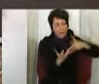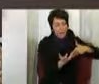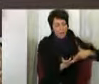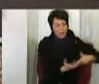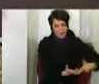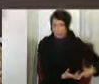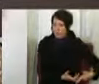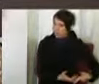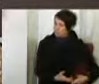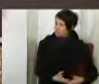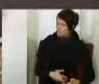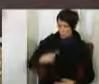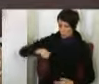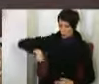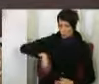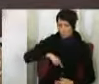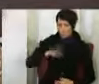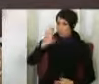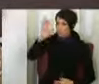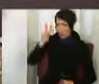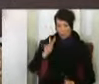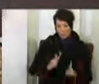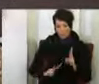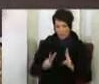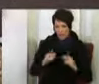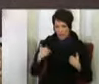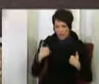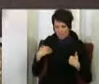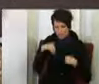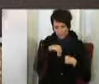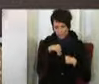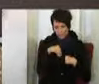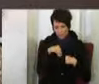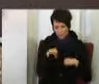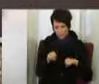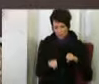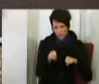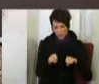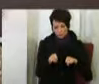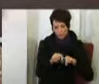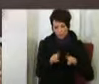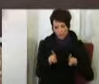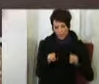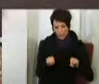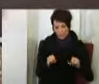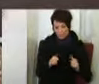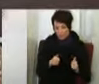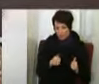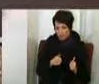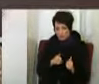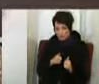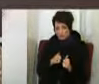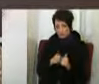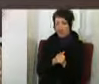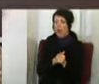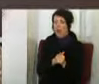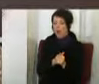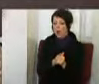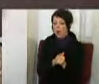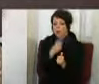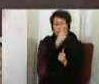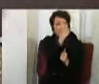as your people this day, in our own doubt, may we too follow the plan, follow our dreams, follow